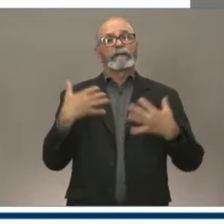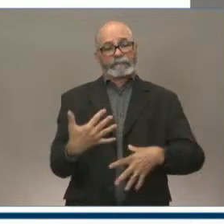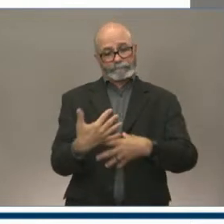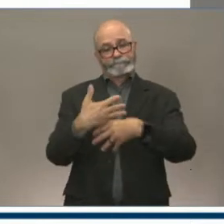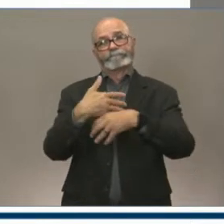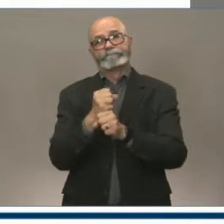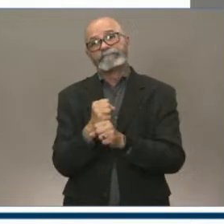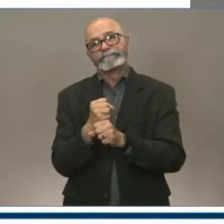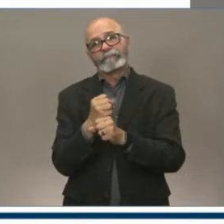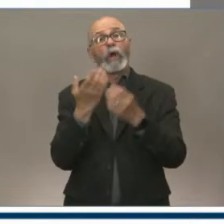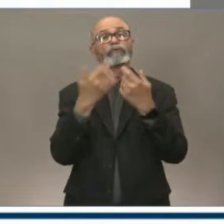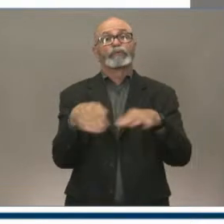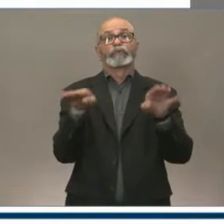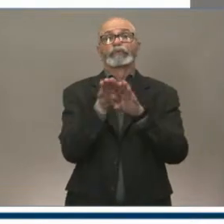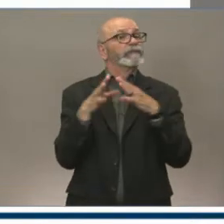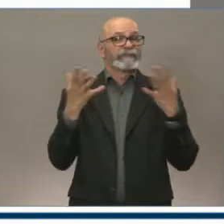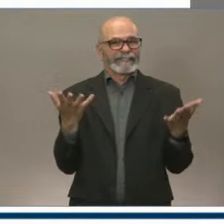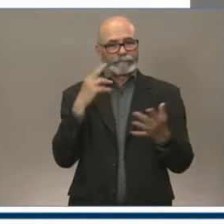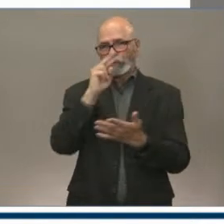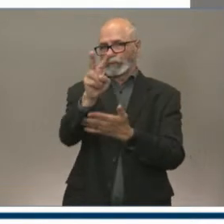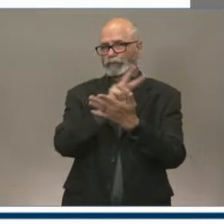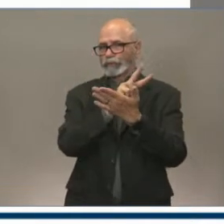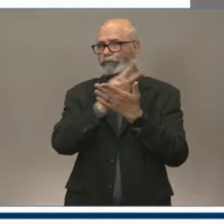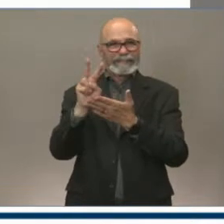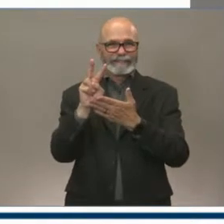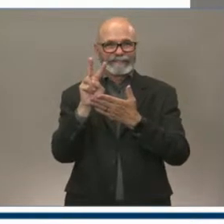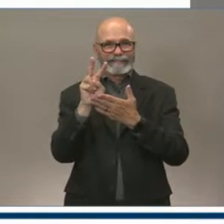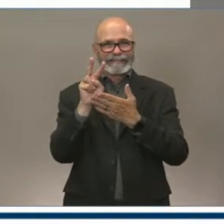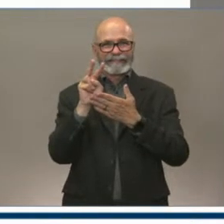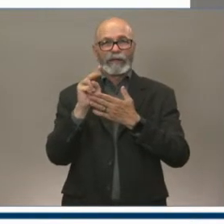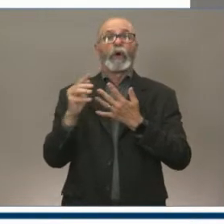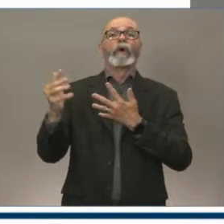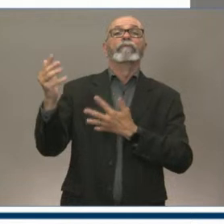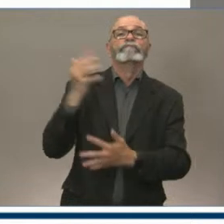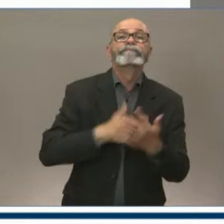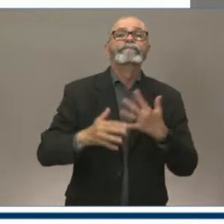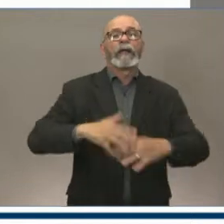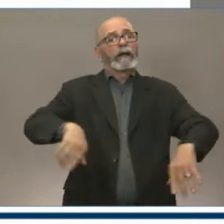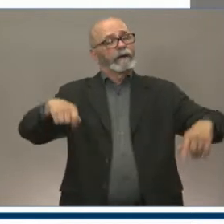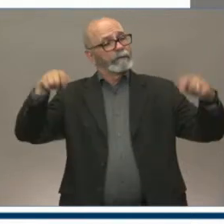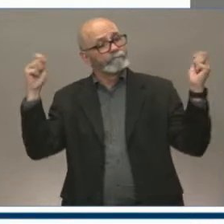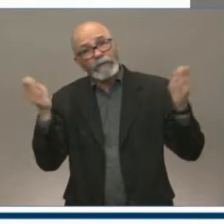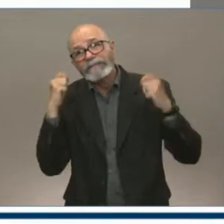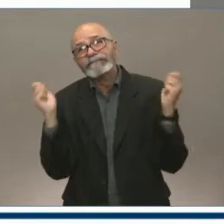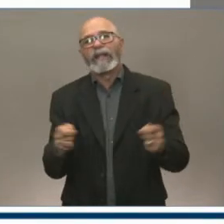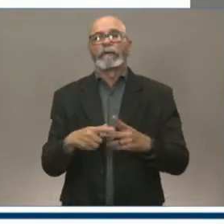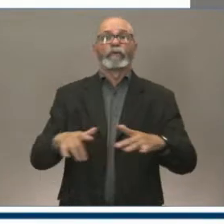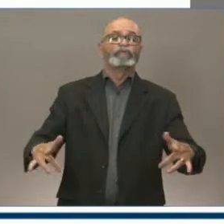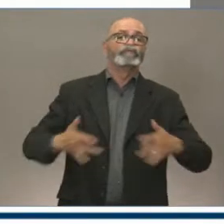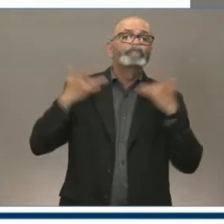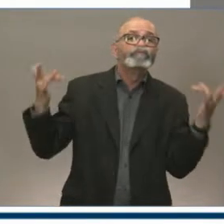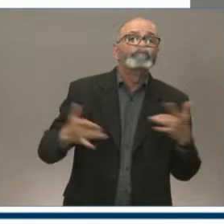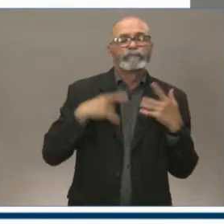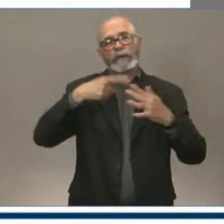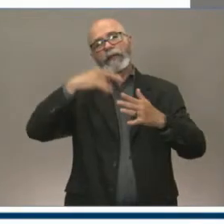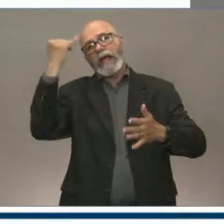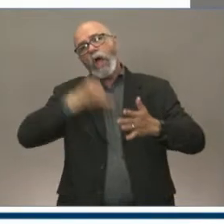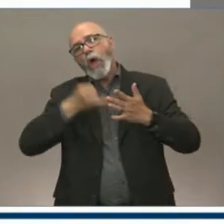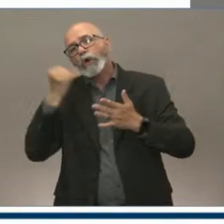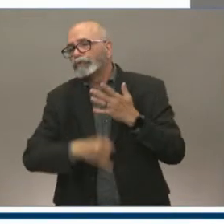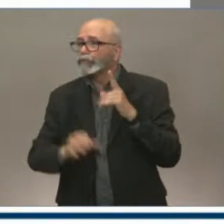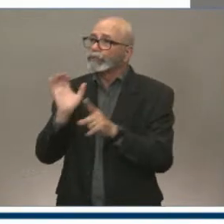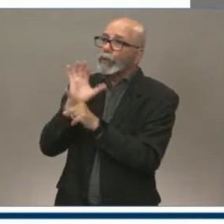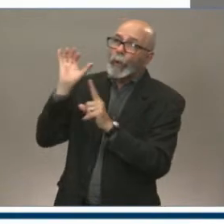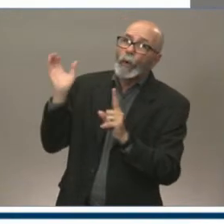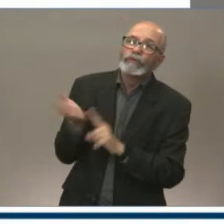weeks. There are to be no social events, festivals, and special events, arts and cultural events, sports, wedding